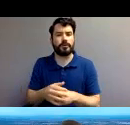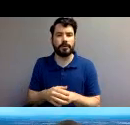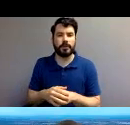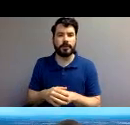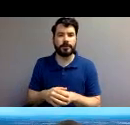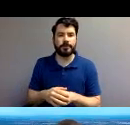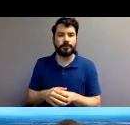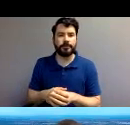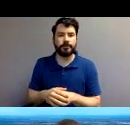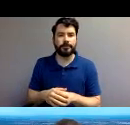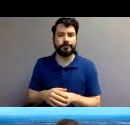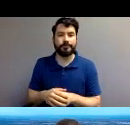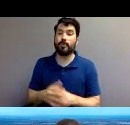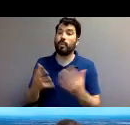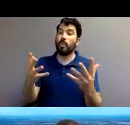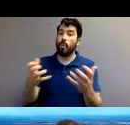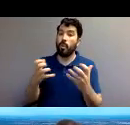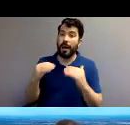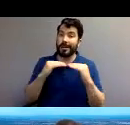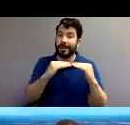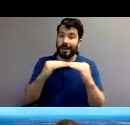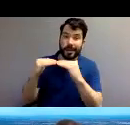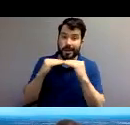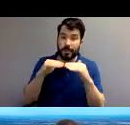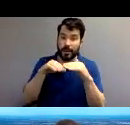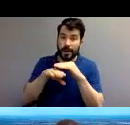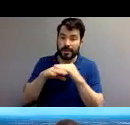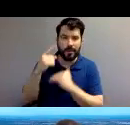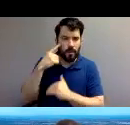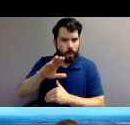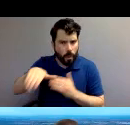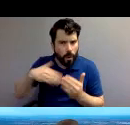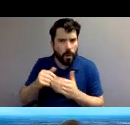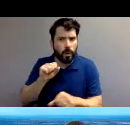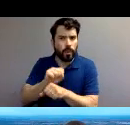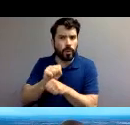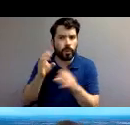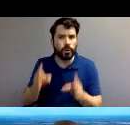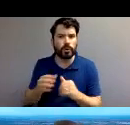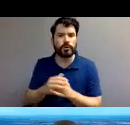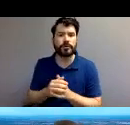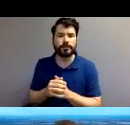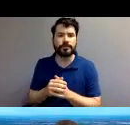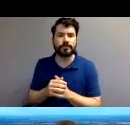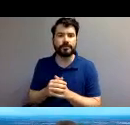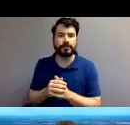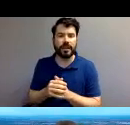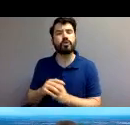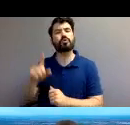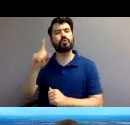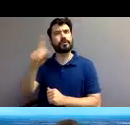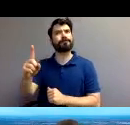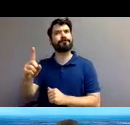for all workers, again, regardless of location. And finally, we'll look to utilize shared spaces in new and innovative ways